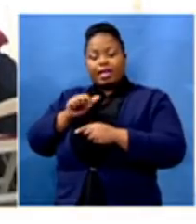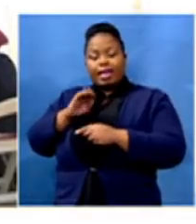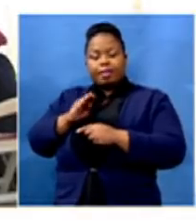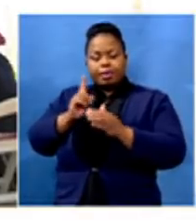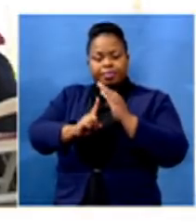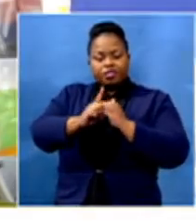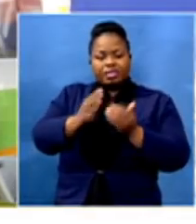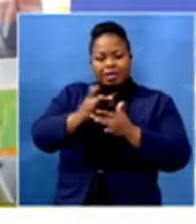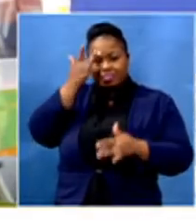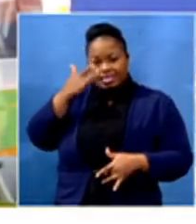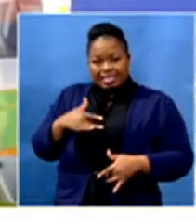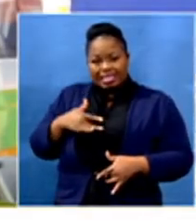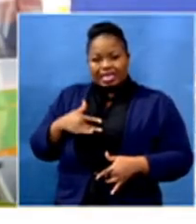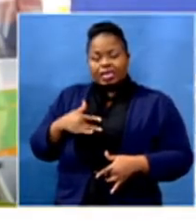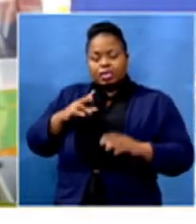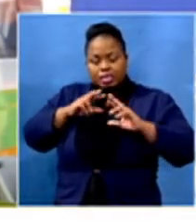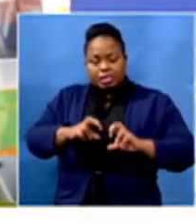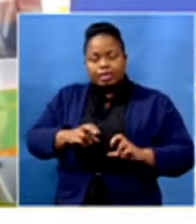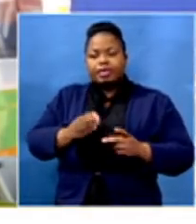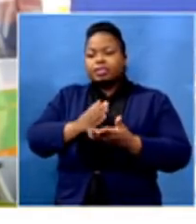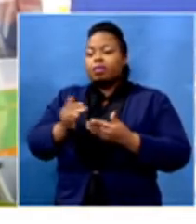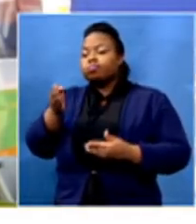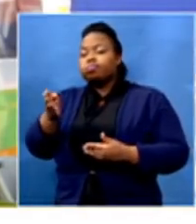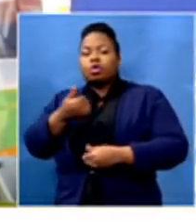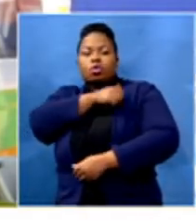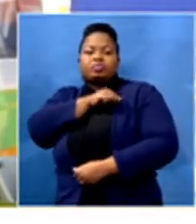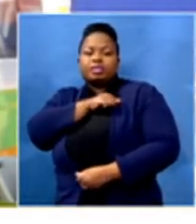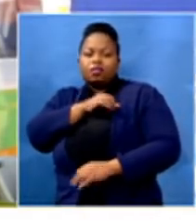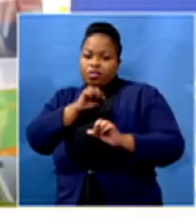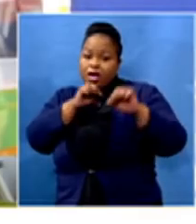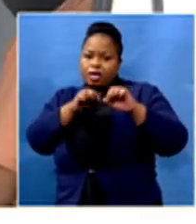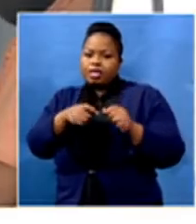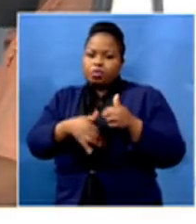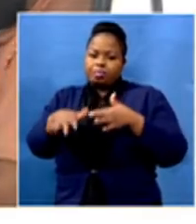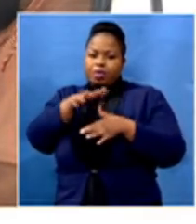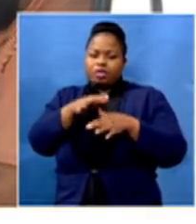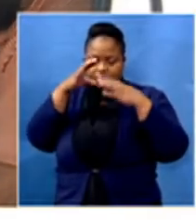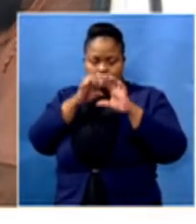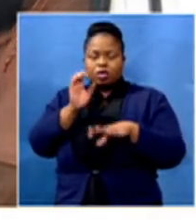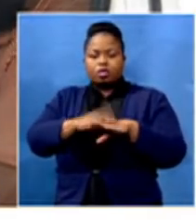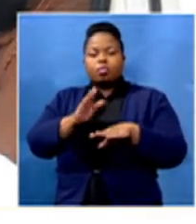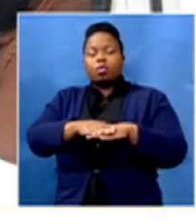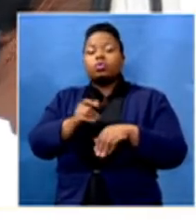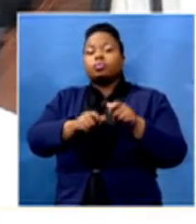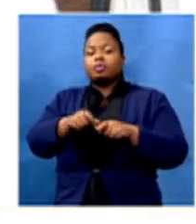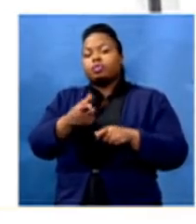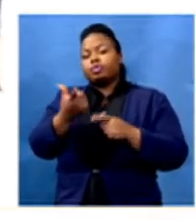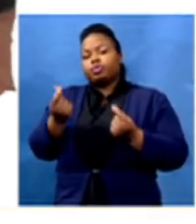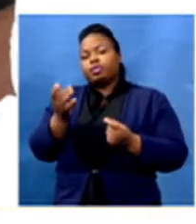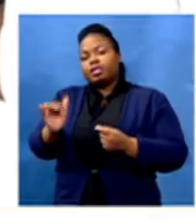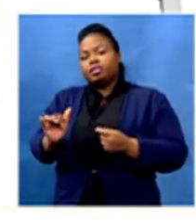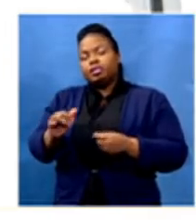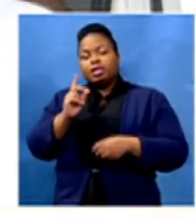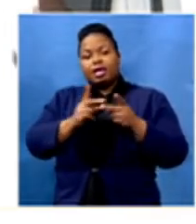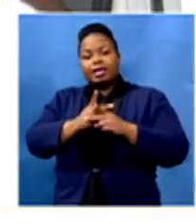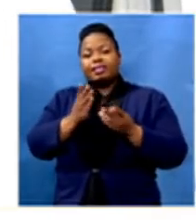under investigation, and those who are hospitalized. We've agreed on that, so we now just need to make sure everybody does that. Then the specimens